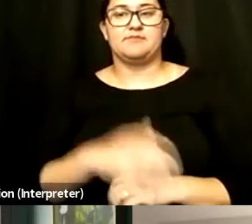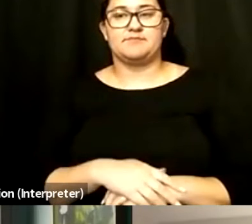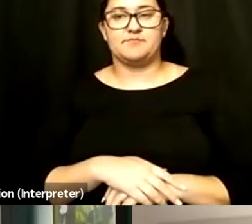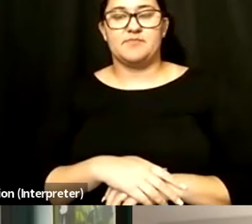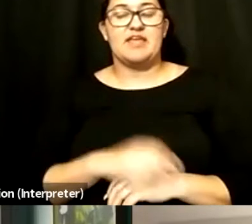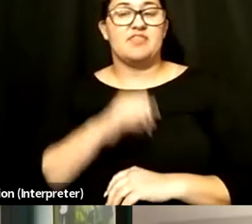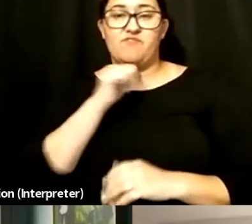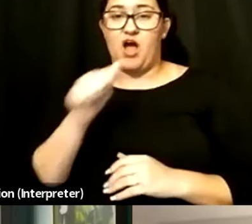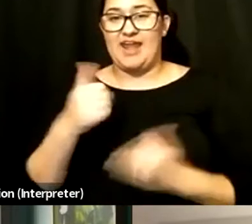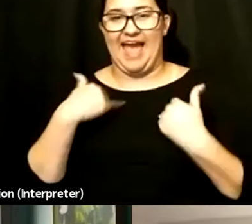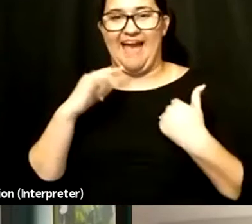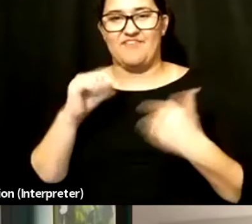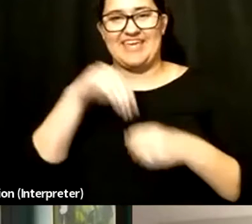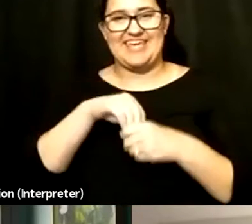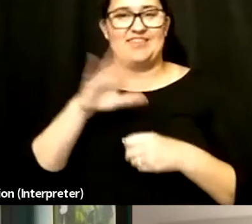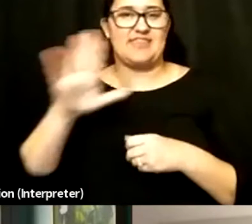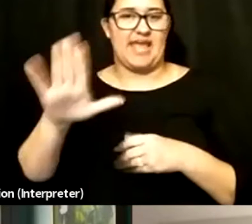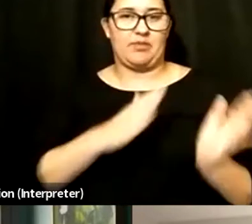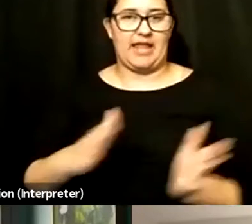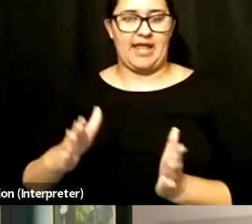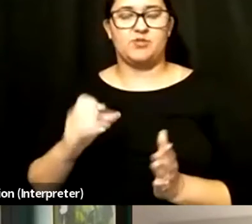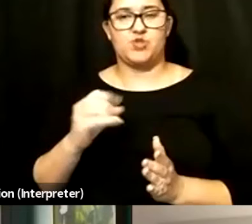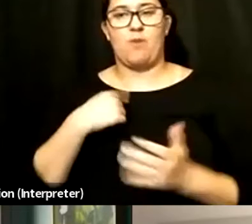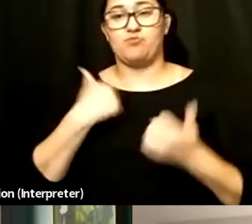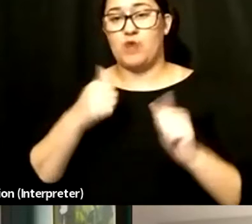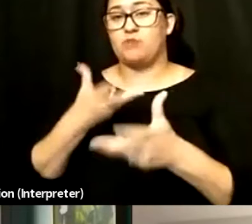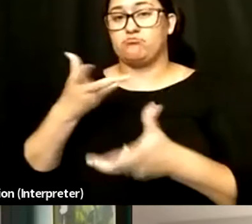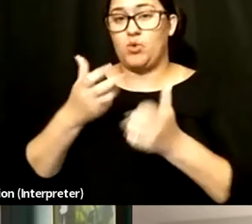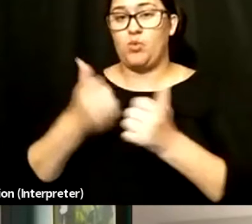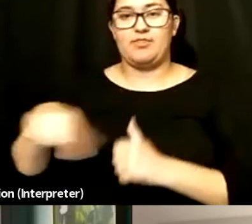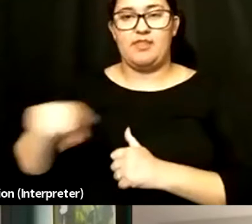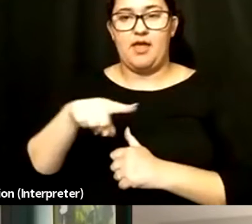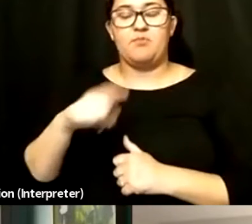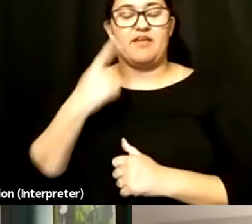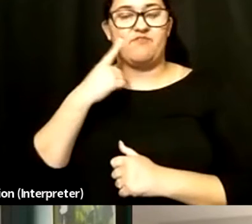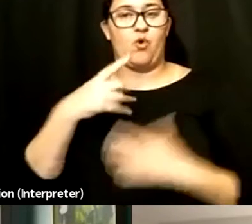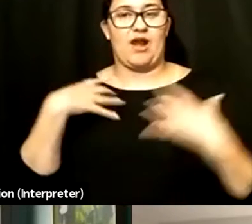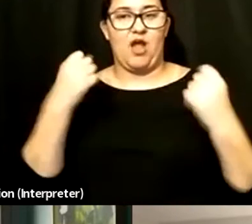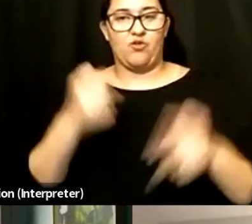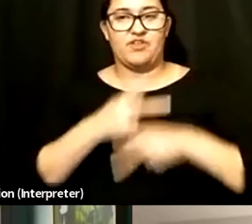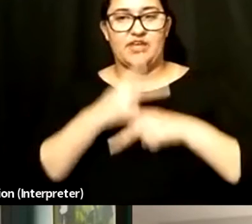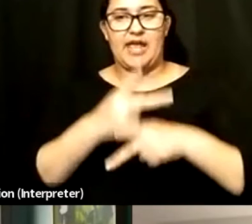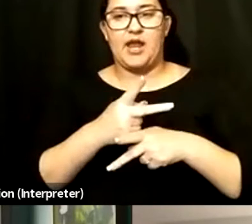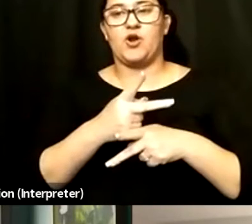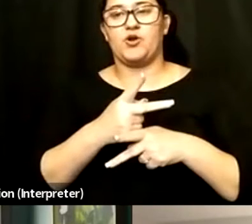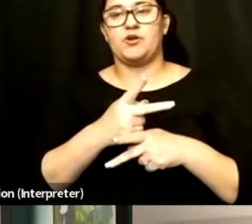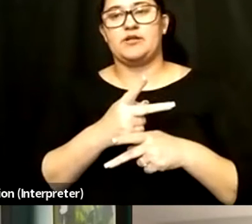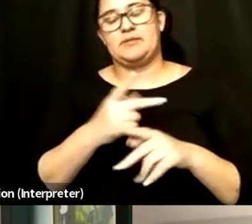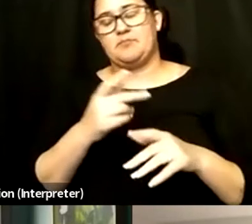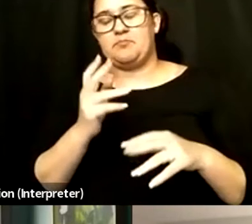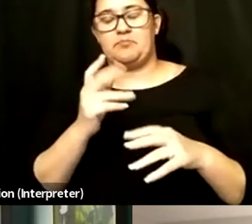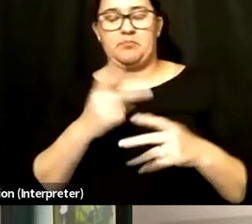plan. When I, work with healthcare settings that are kind of adding in disability,